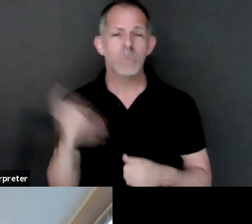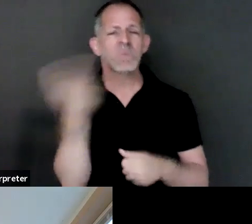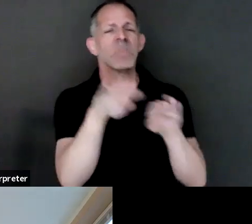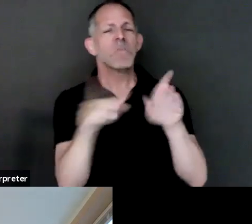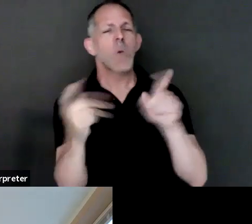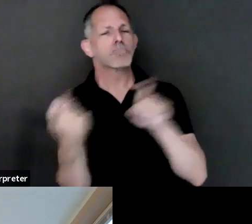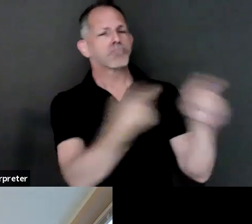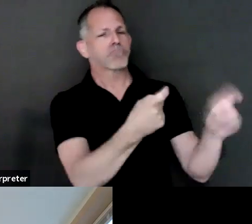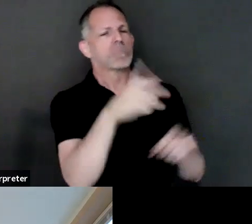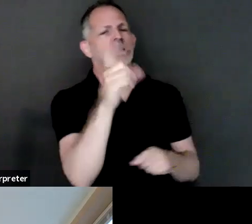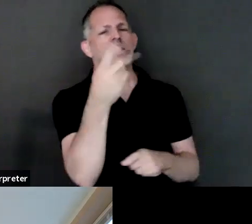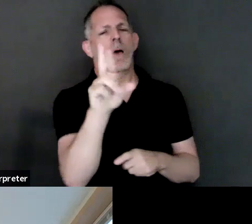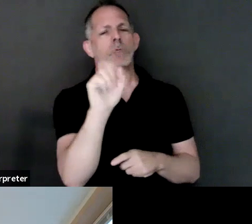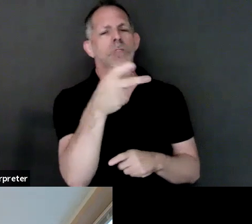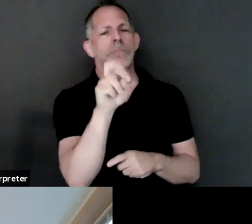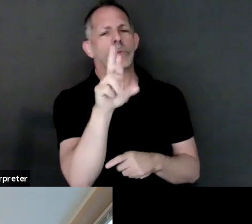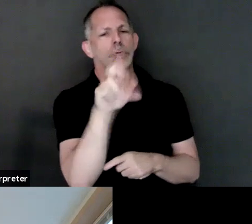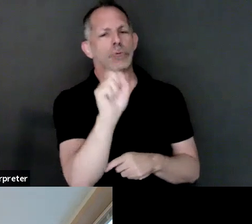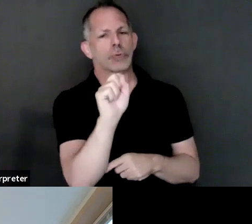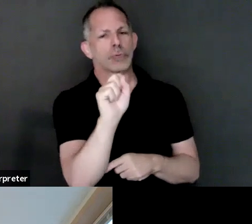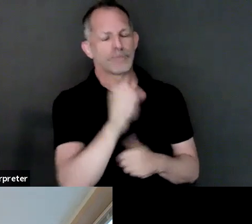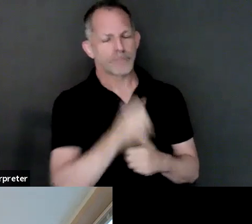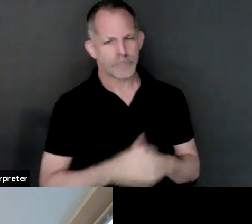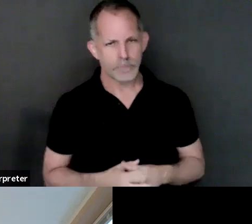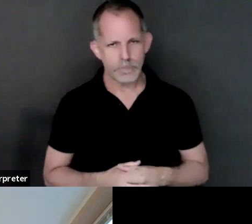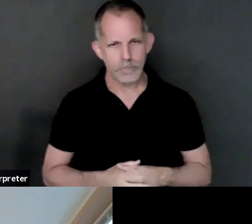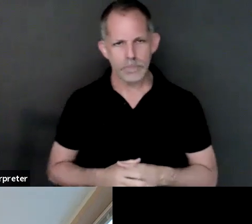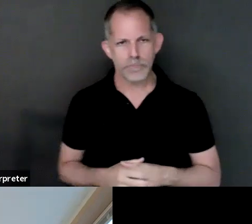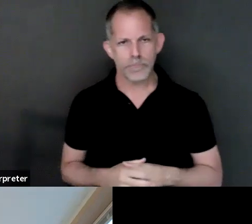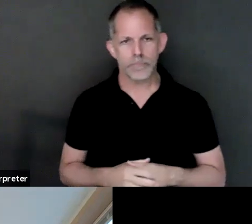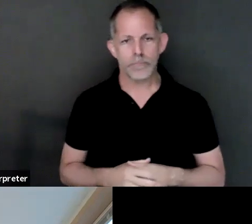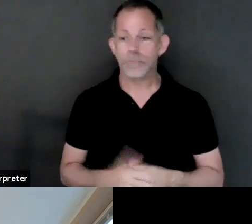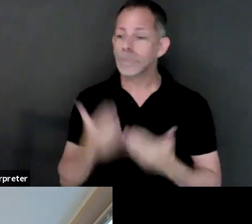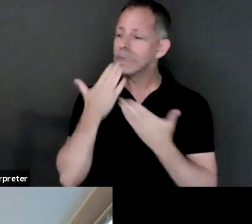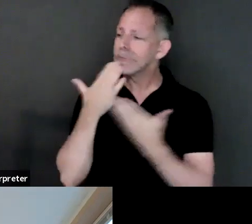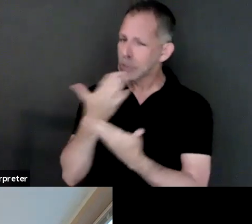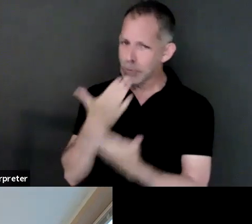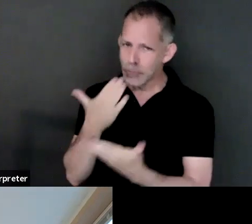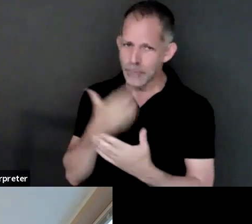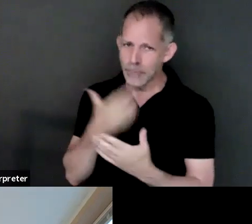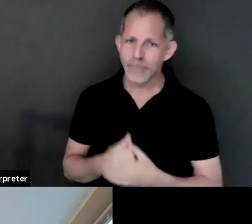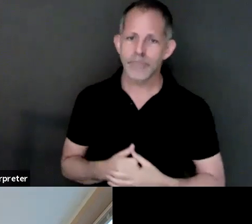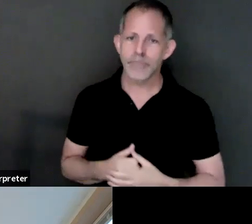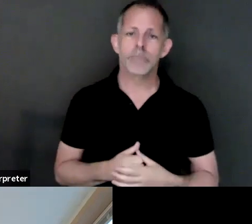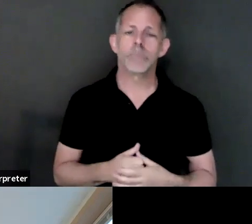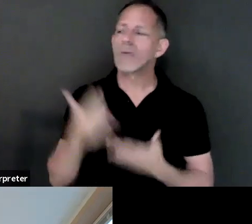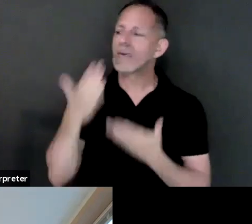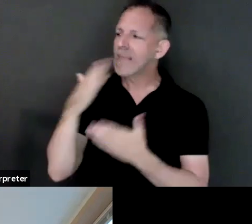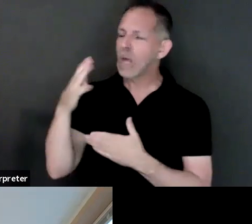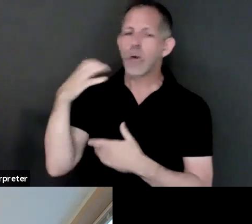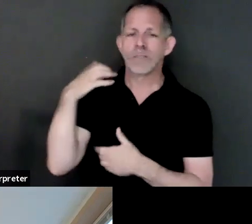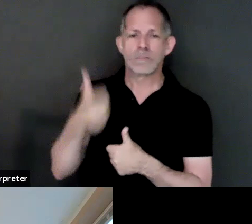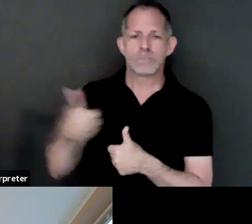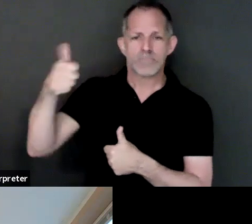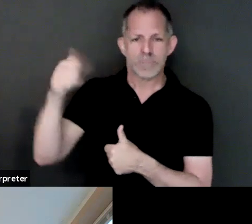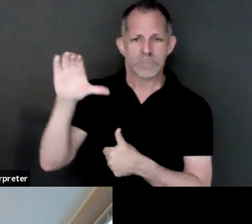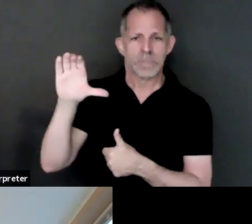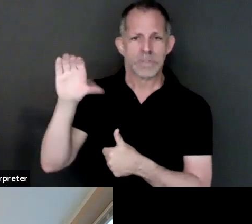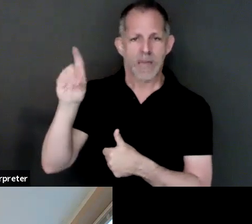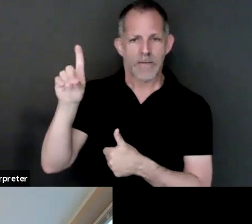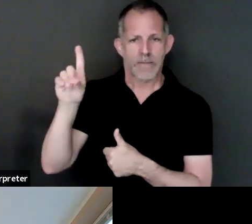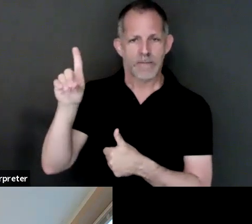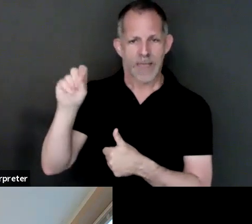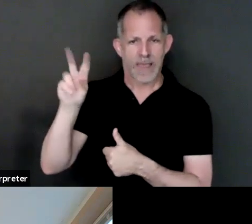Well, thank you, Executive Summers, and good morning, everyone. Nearly 1,700 new COVID cases were